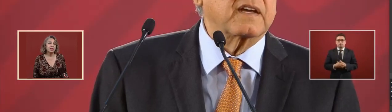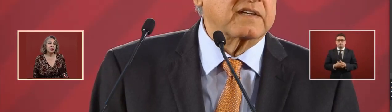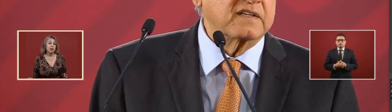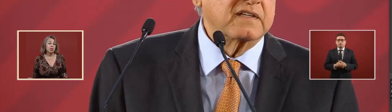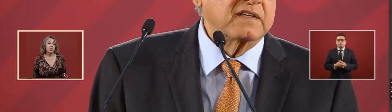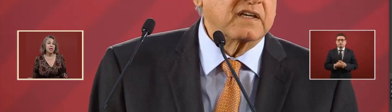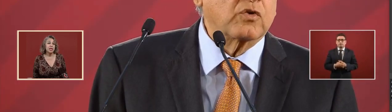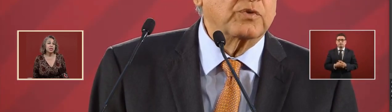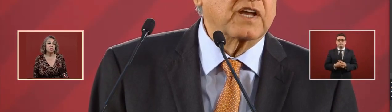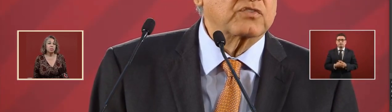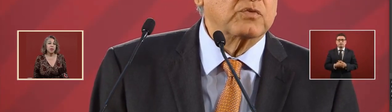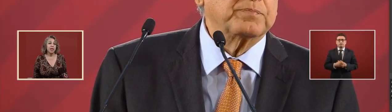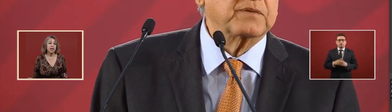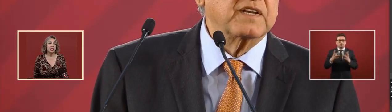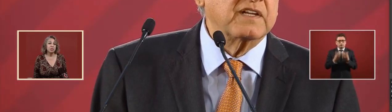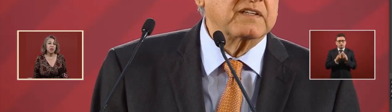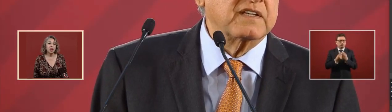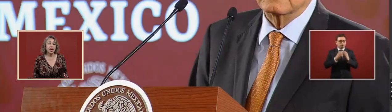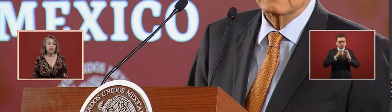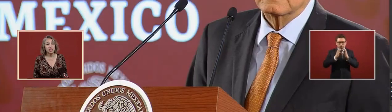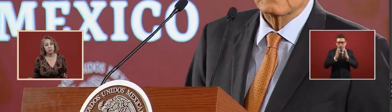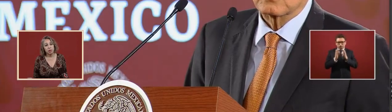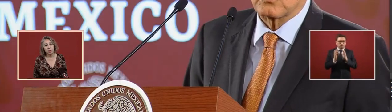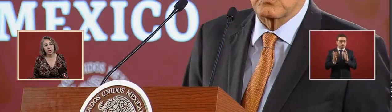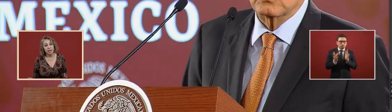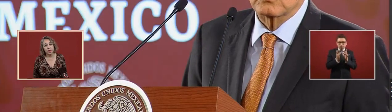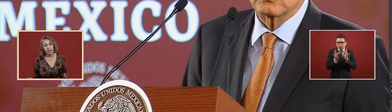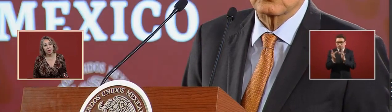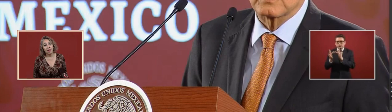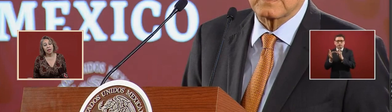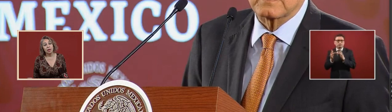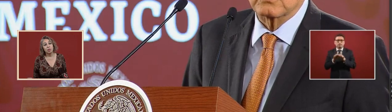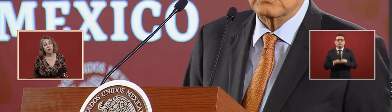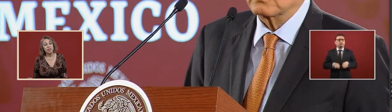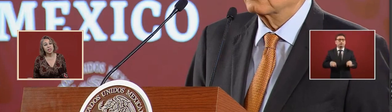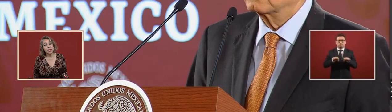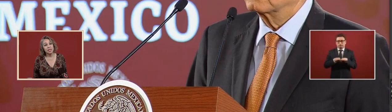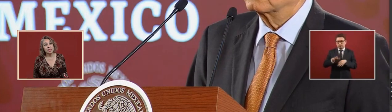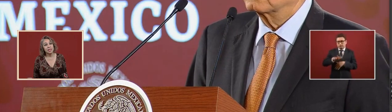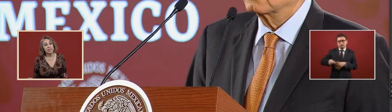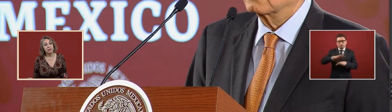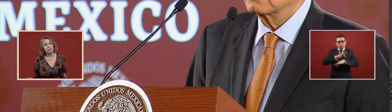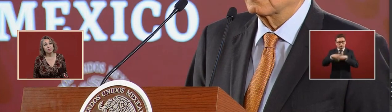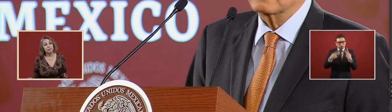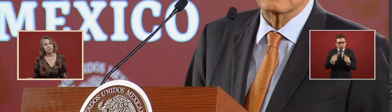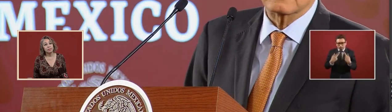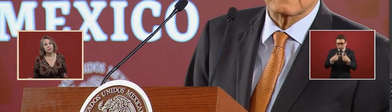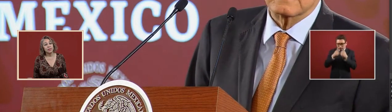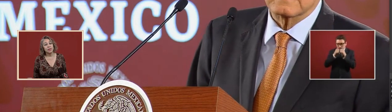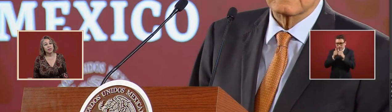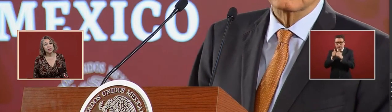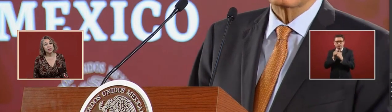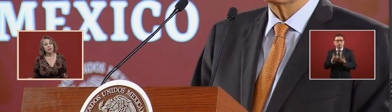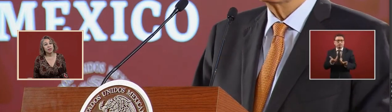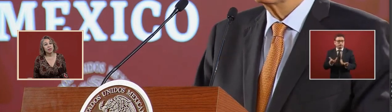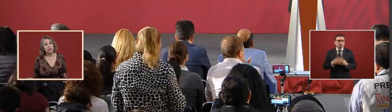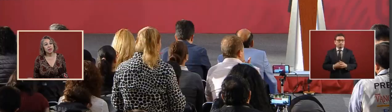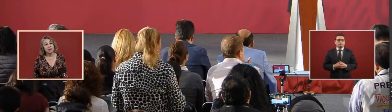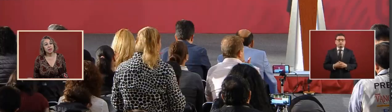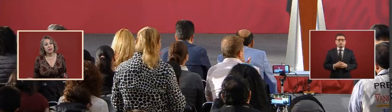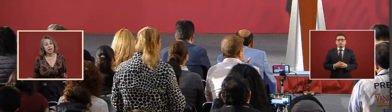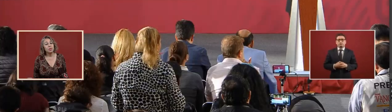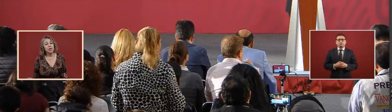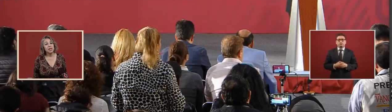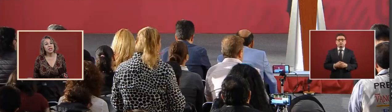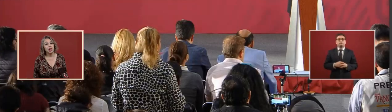that we need to be in communication permanently with the citizens. Hay que